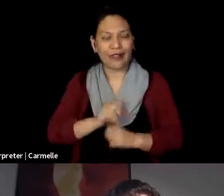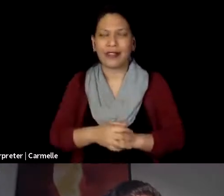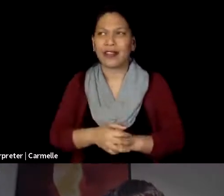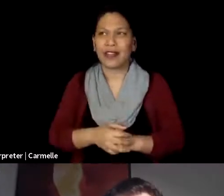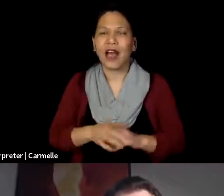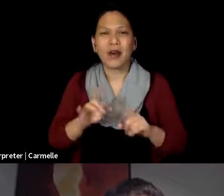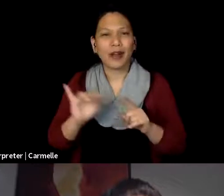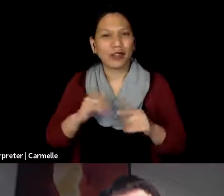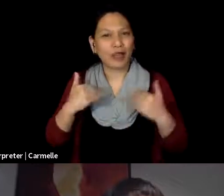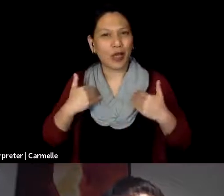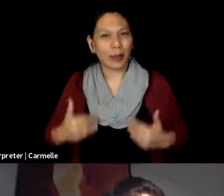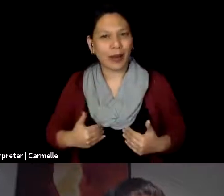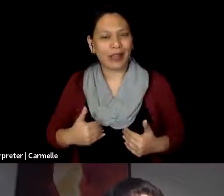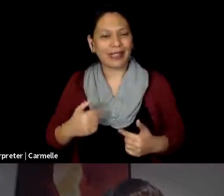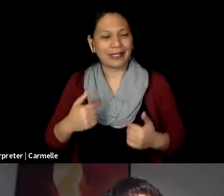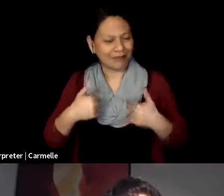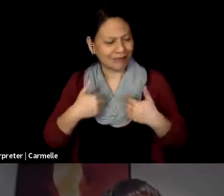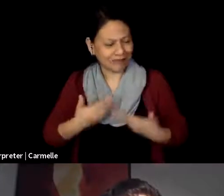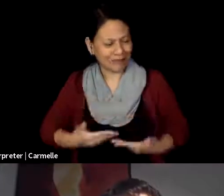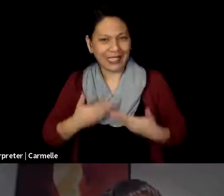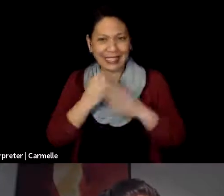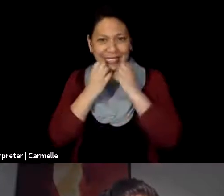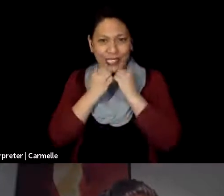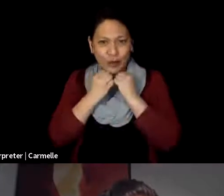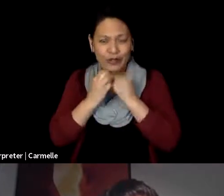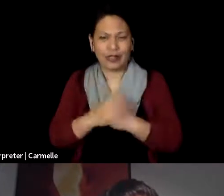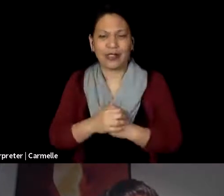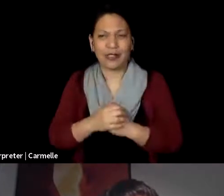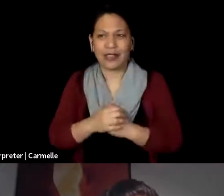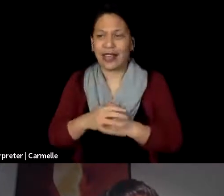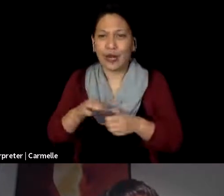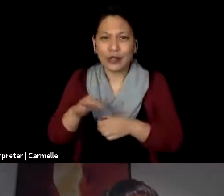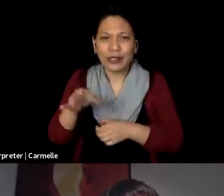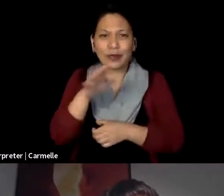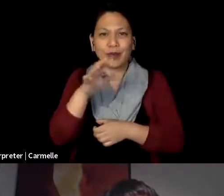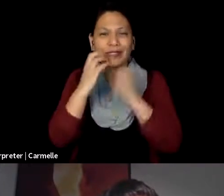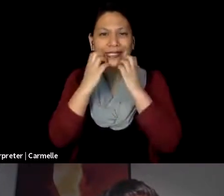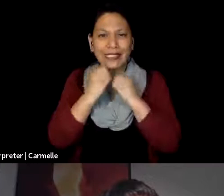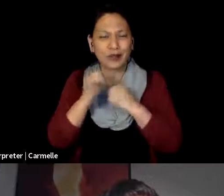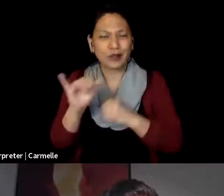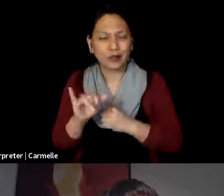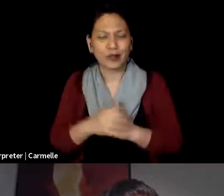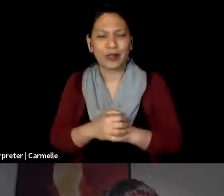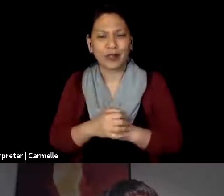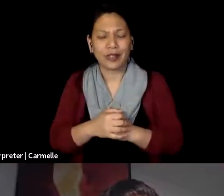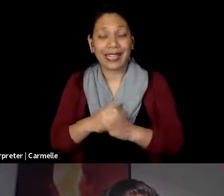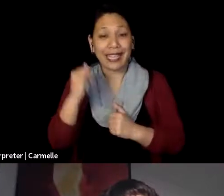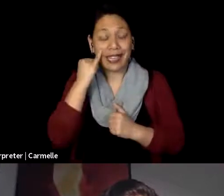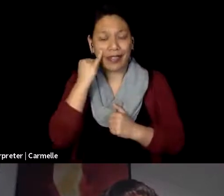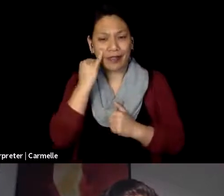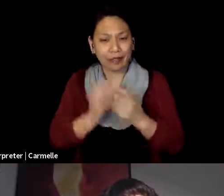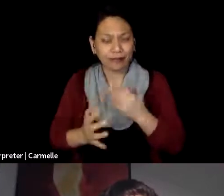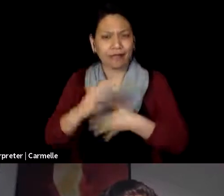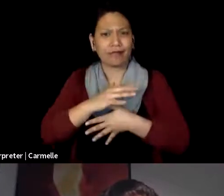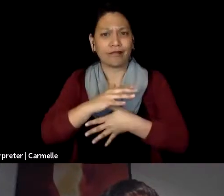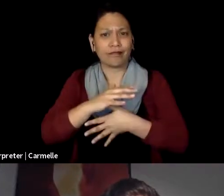being sacred and our beings and our spirits as being sacred. And if we put ourselves first, if we put